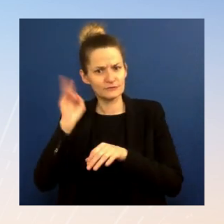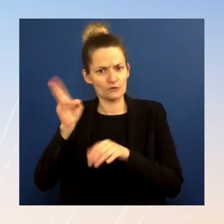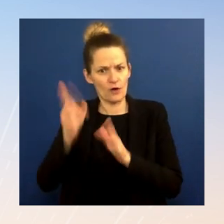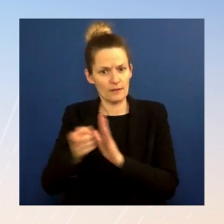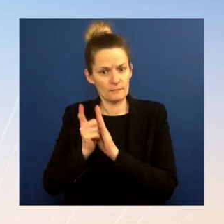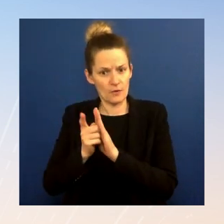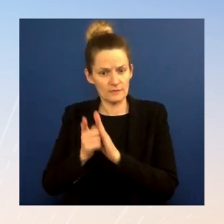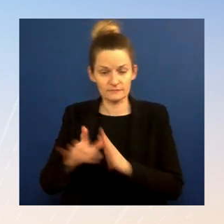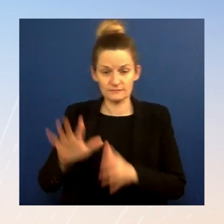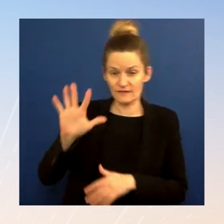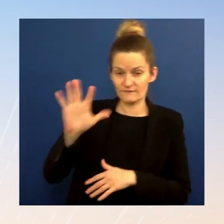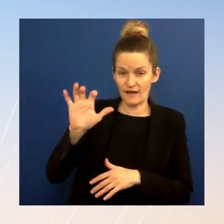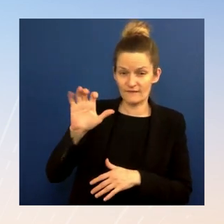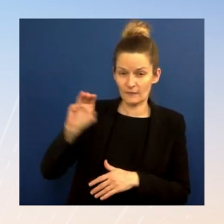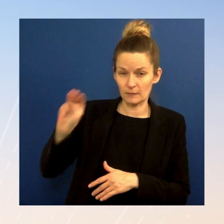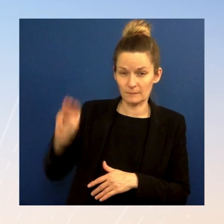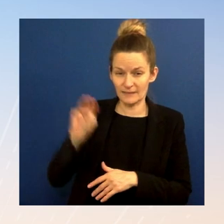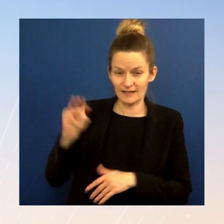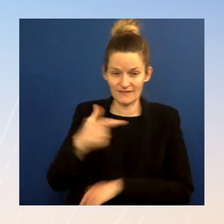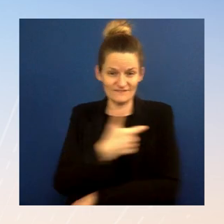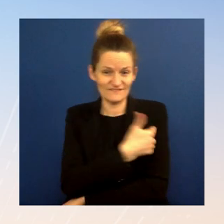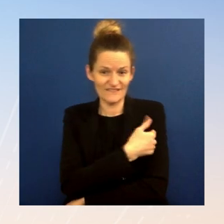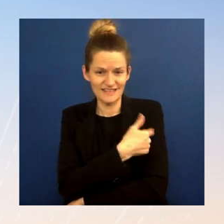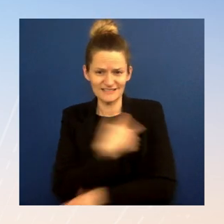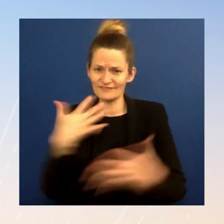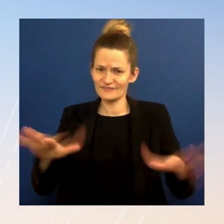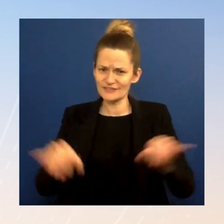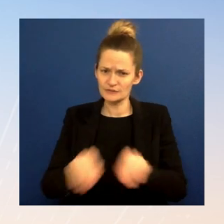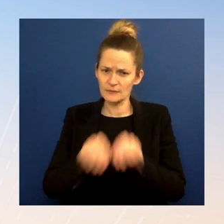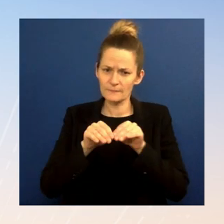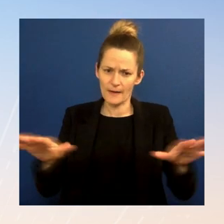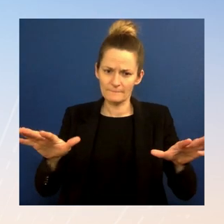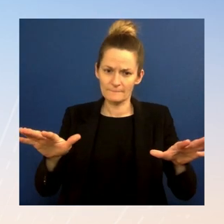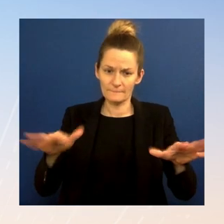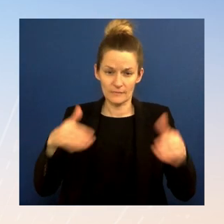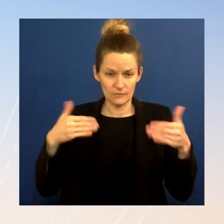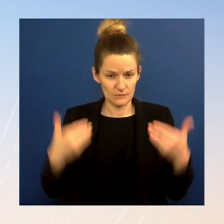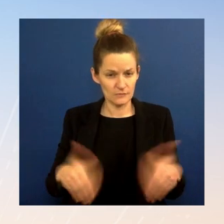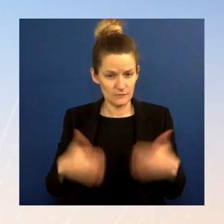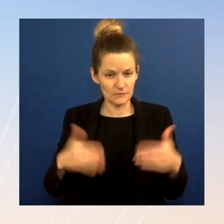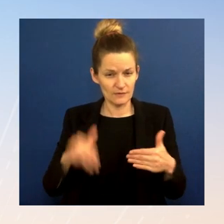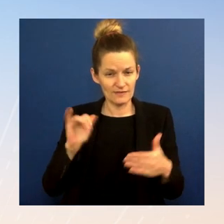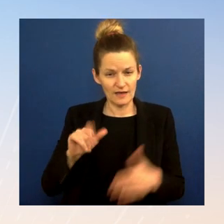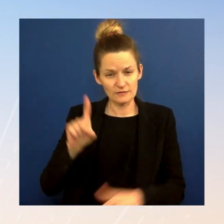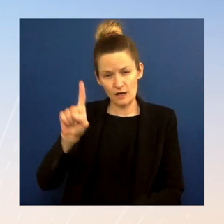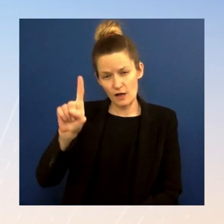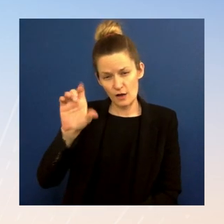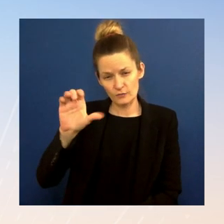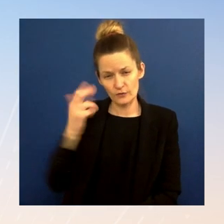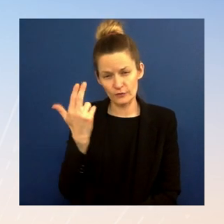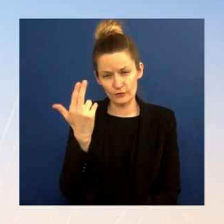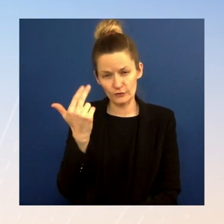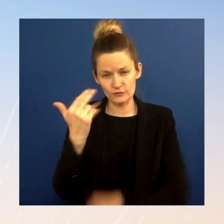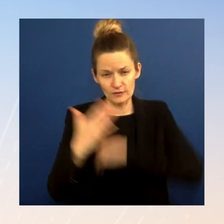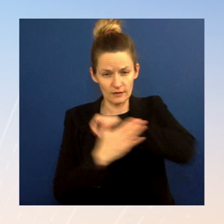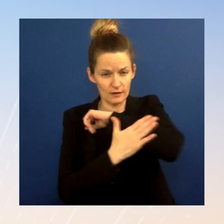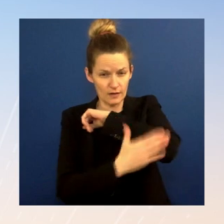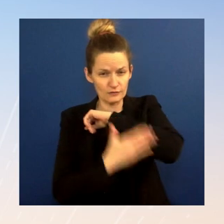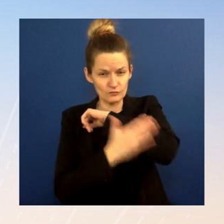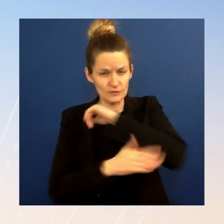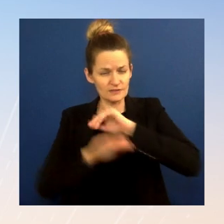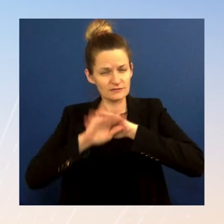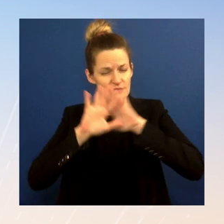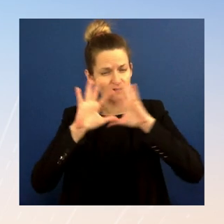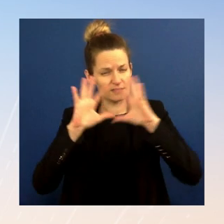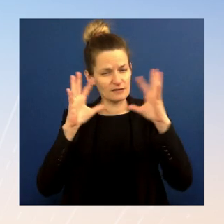an unprecedented campaign reaching 113 countries, something that has never been done before. We did not get here by accident.